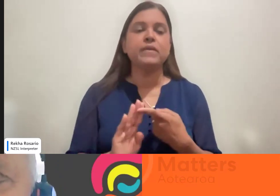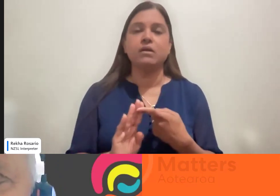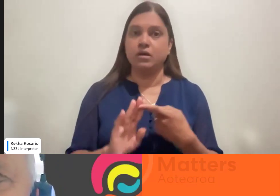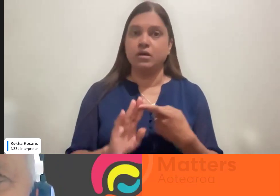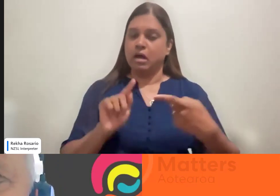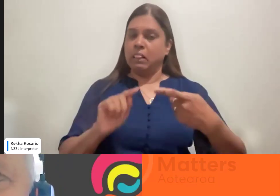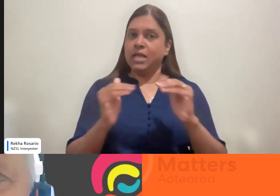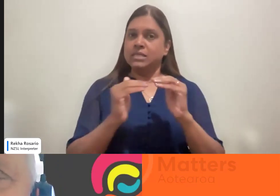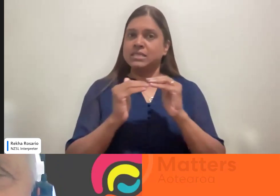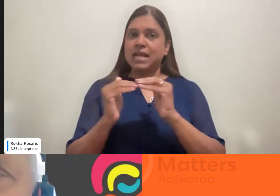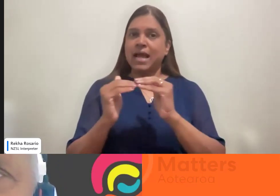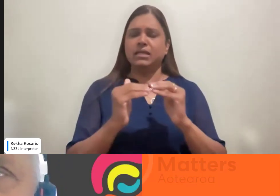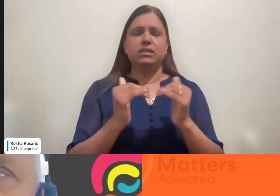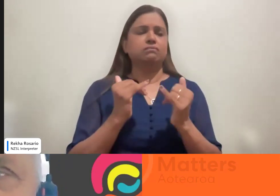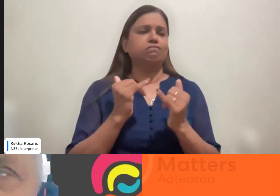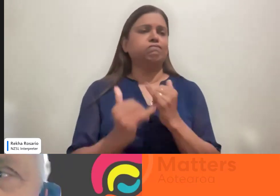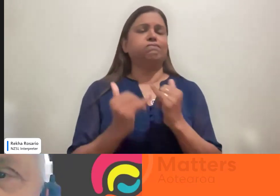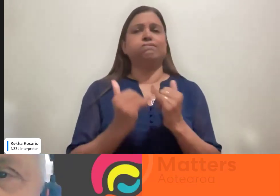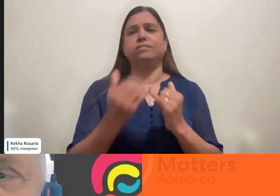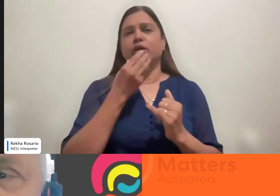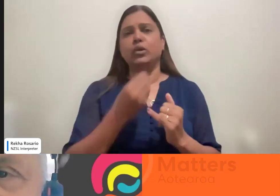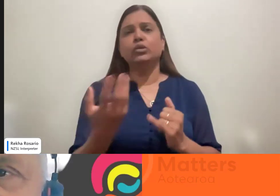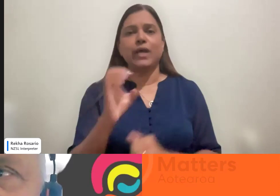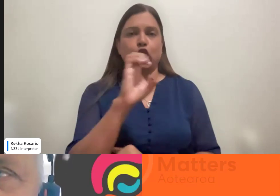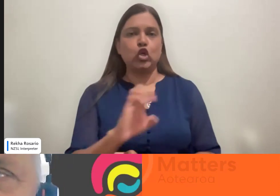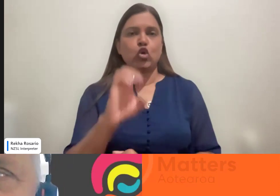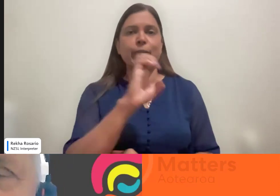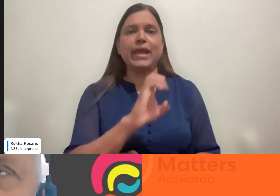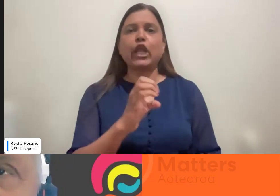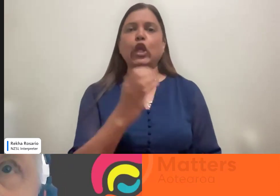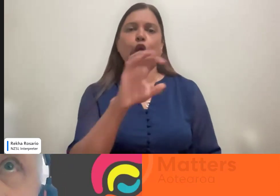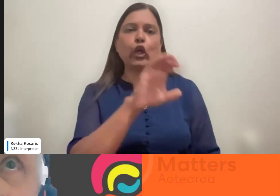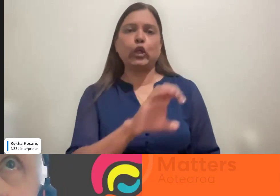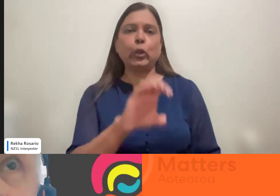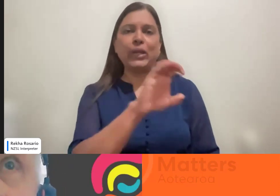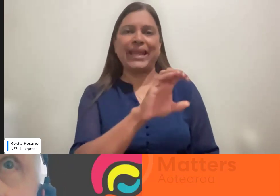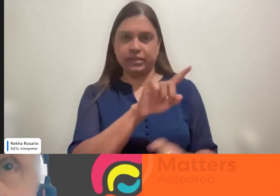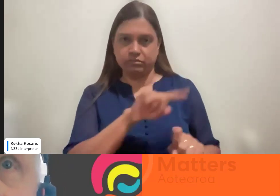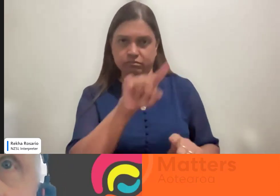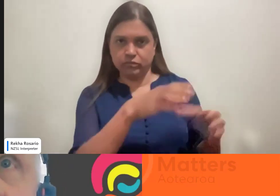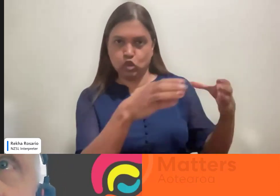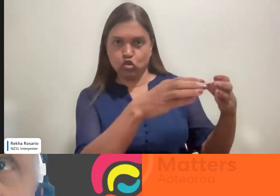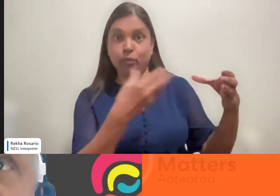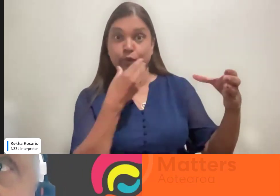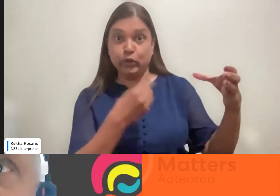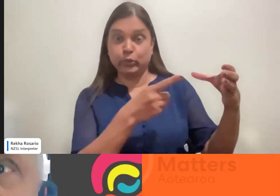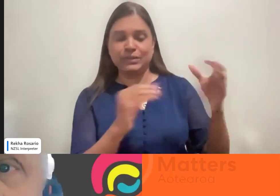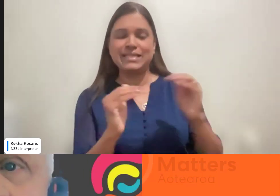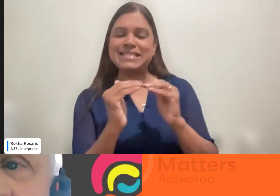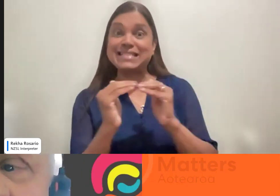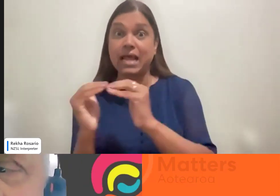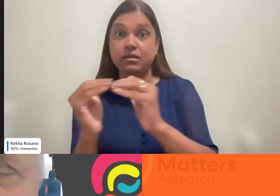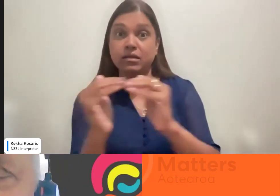very well used in Europe, in the European Union. And it's a standard that is so good and so